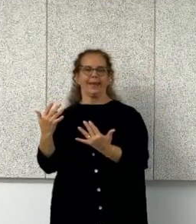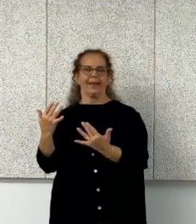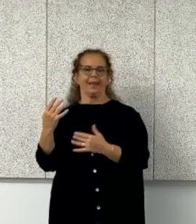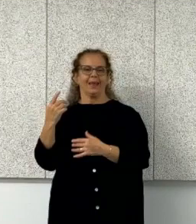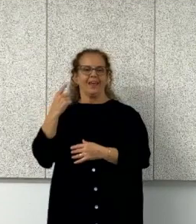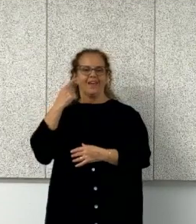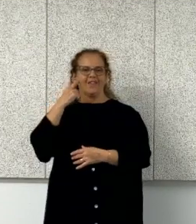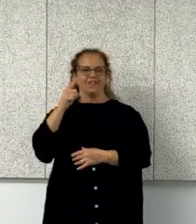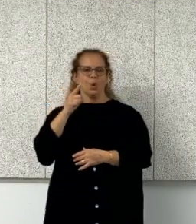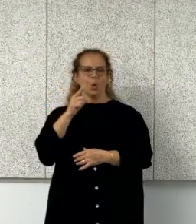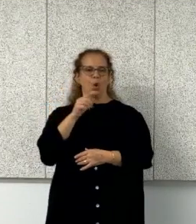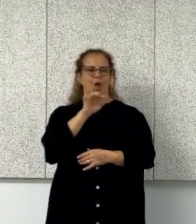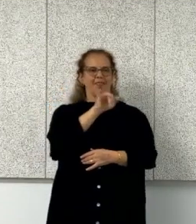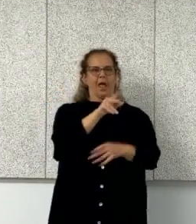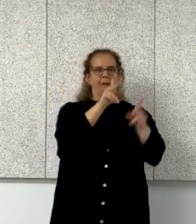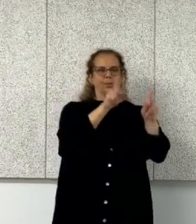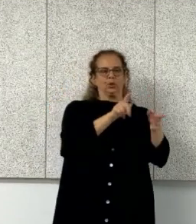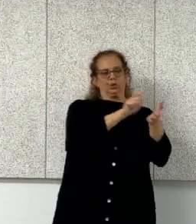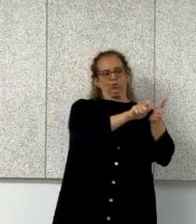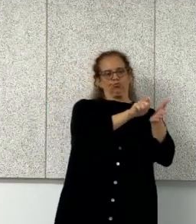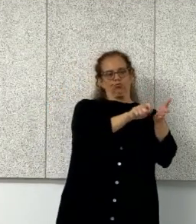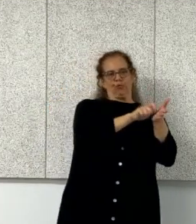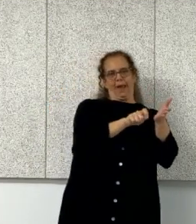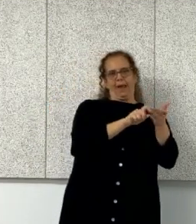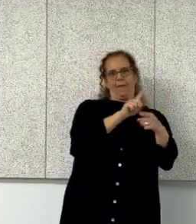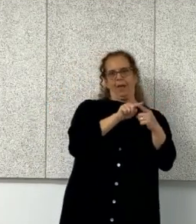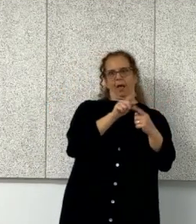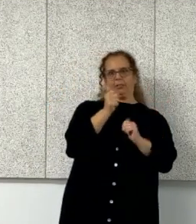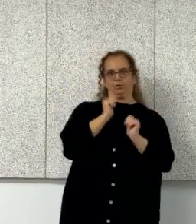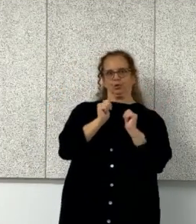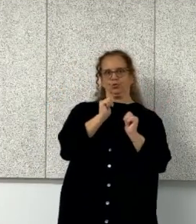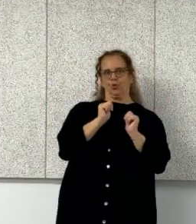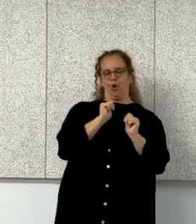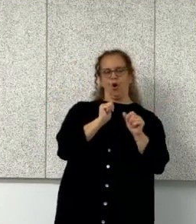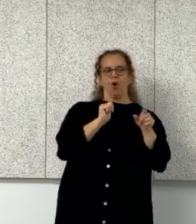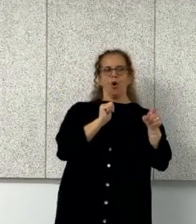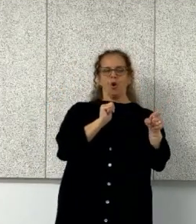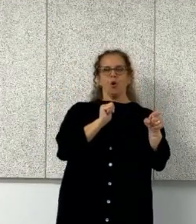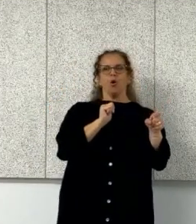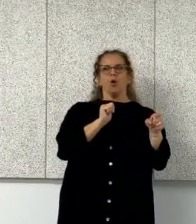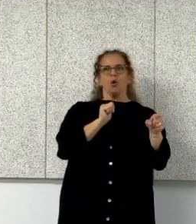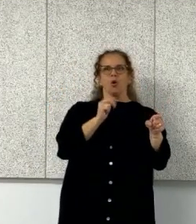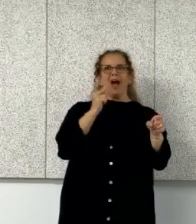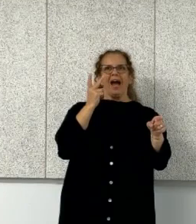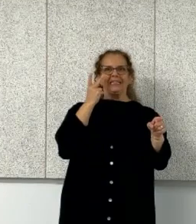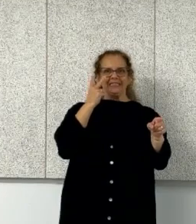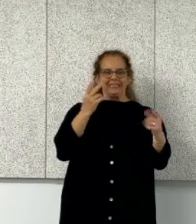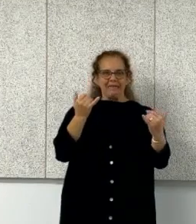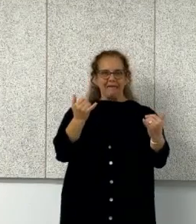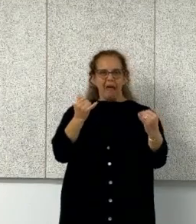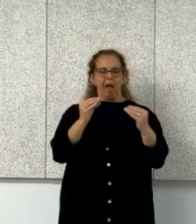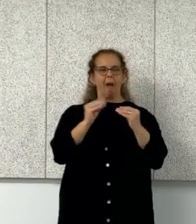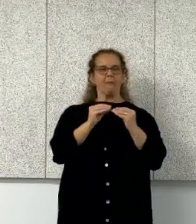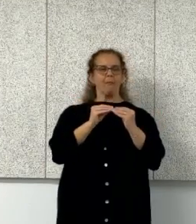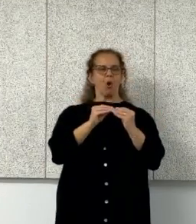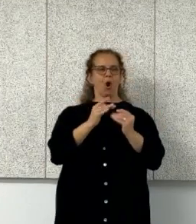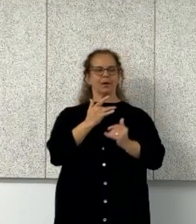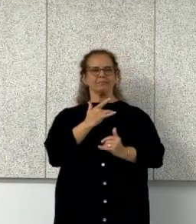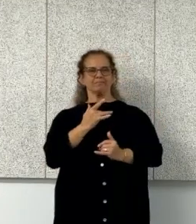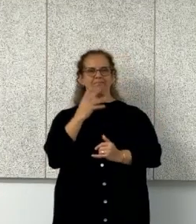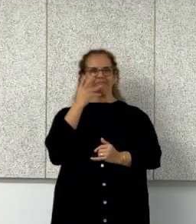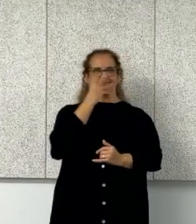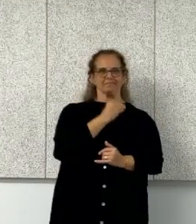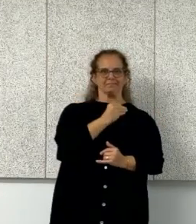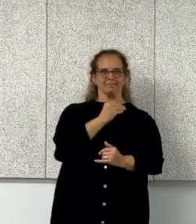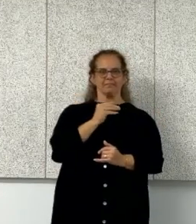someone whose voice is of value to tell them if it's a good piece or not. I see a really beautiful trend happening in kind of these empowering